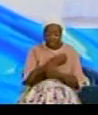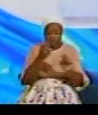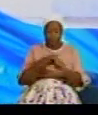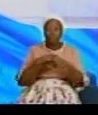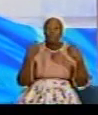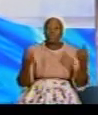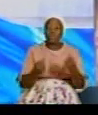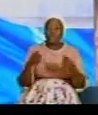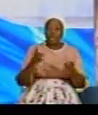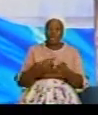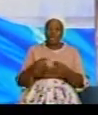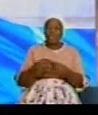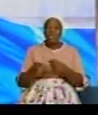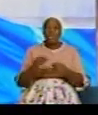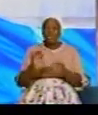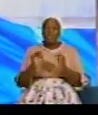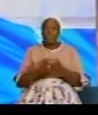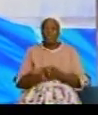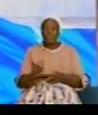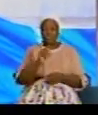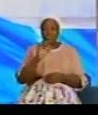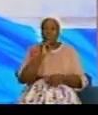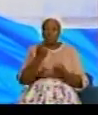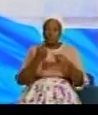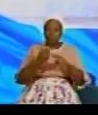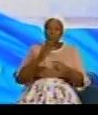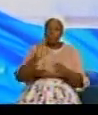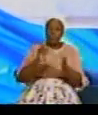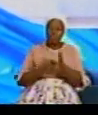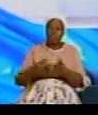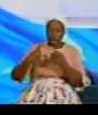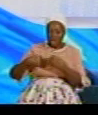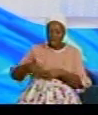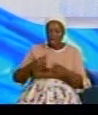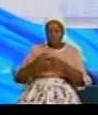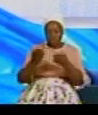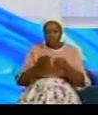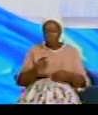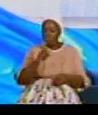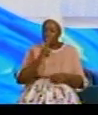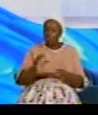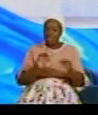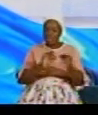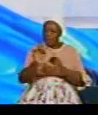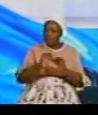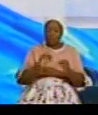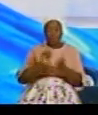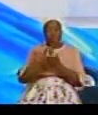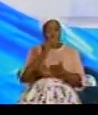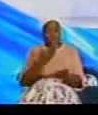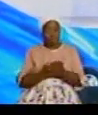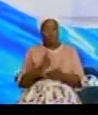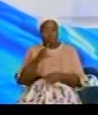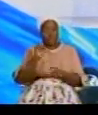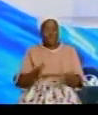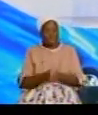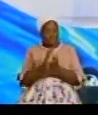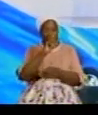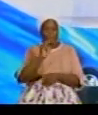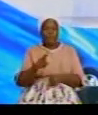the question is coming from your own heart, you really want explanation, that's good. You can ask questions.